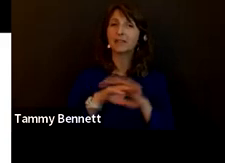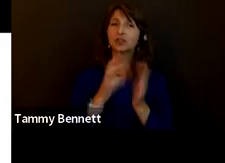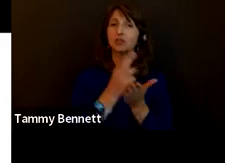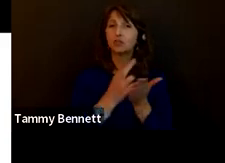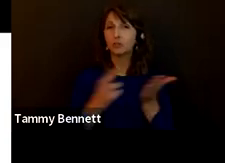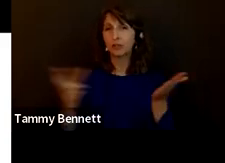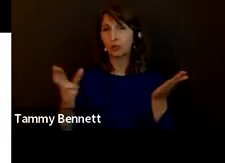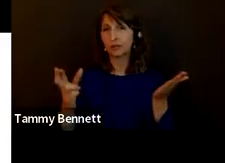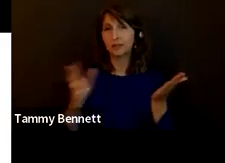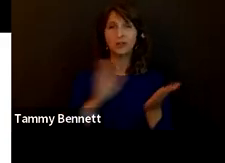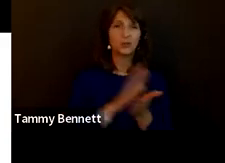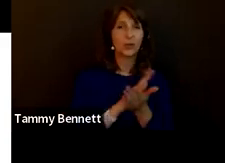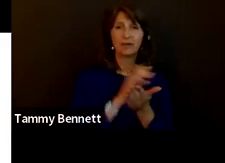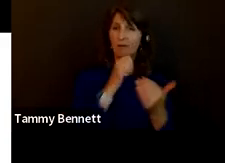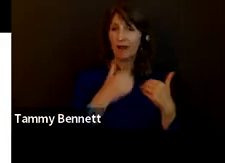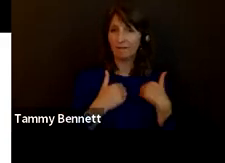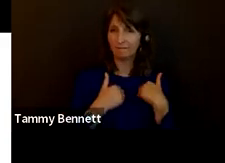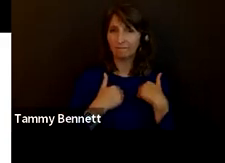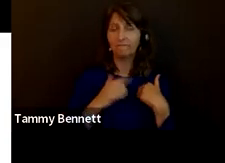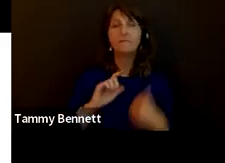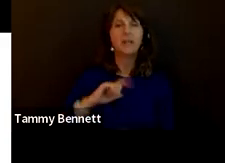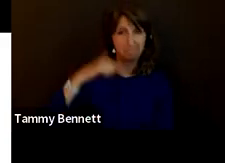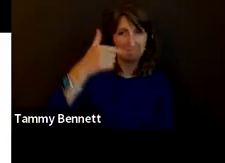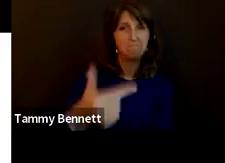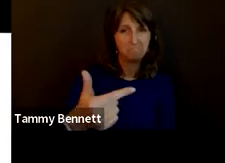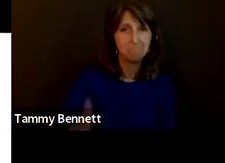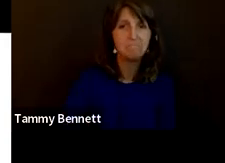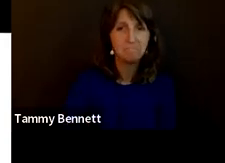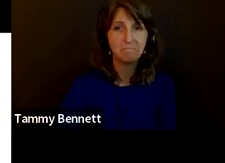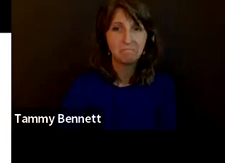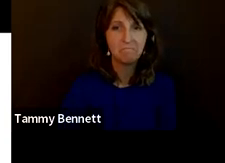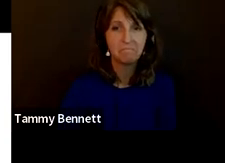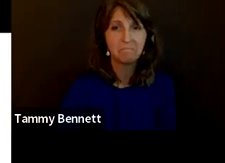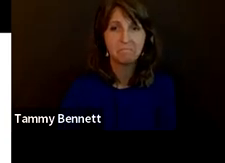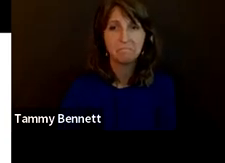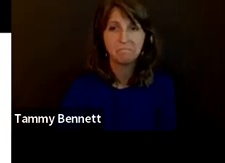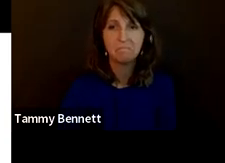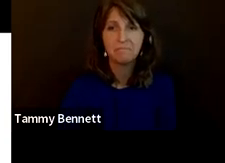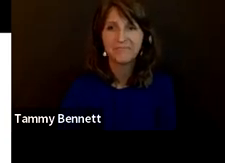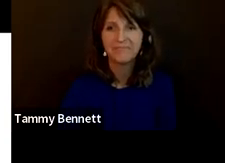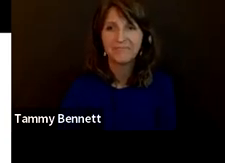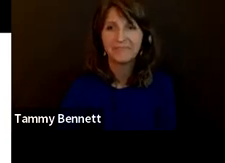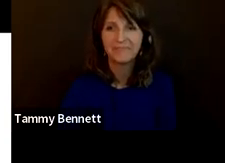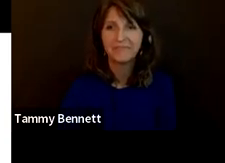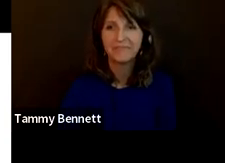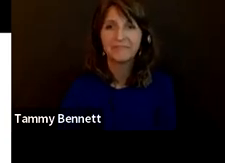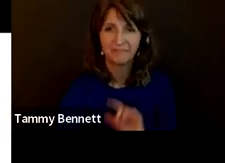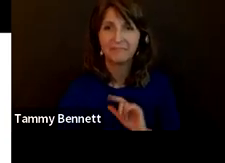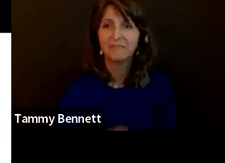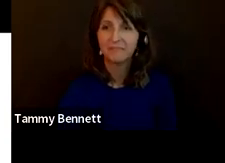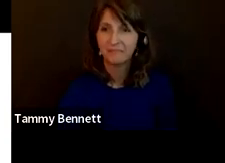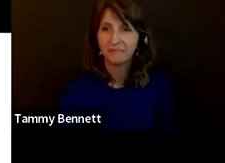simply can't. And then finally, if you find that the decisions you need to make require district level approval,